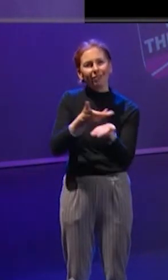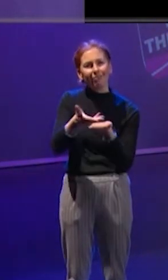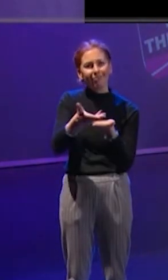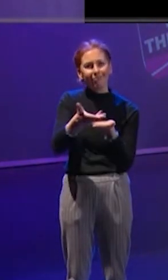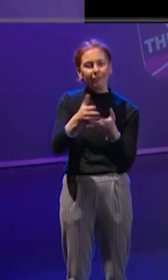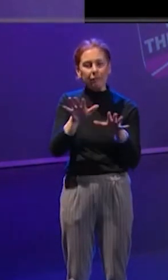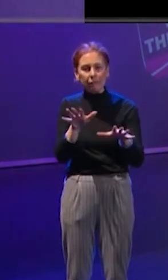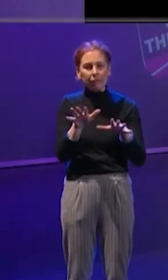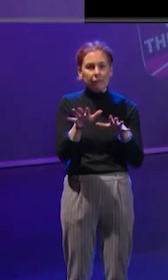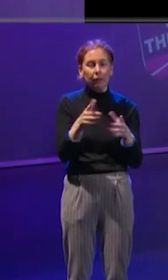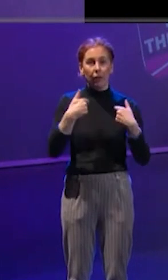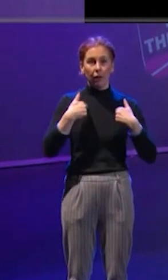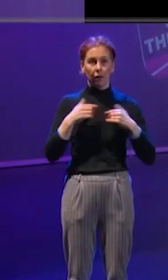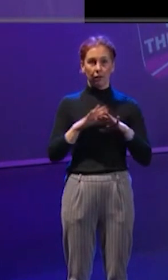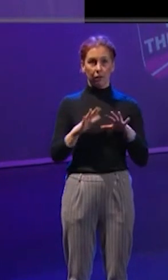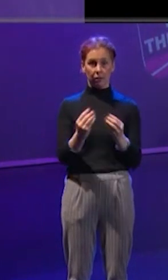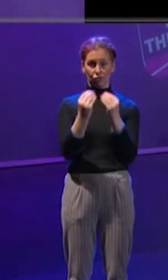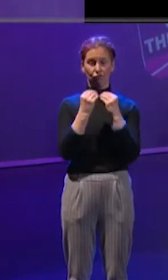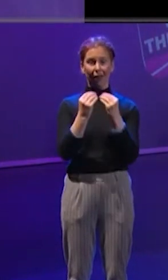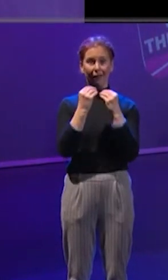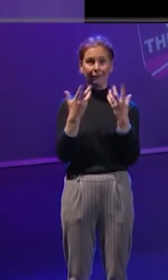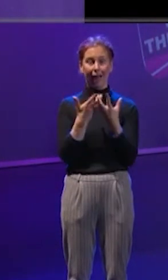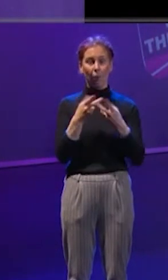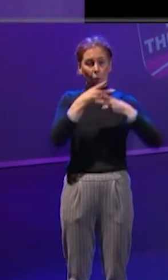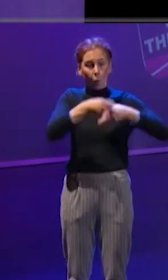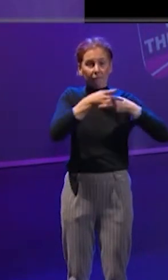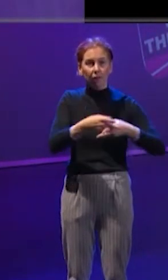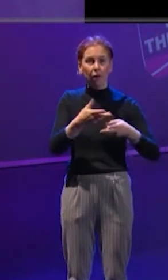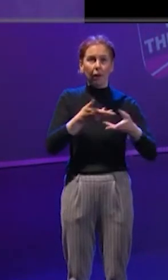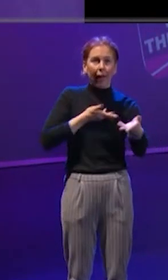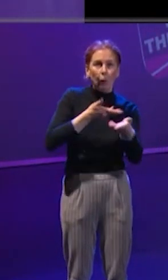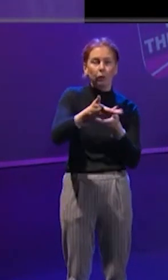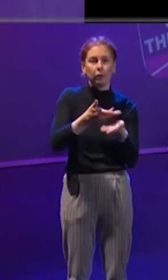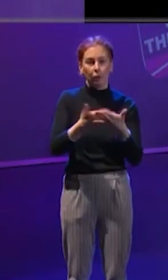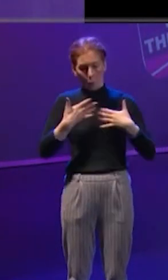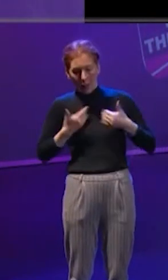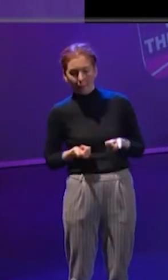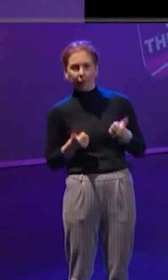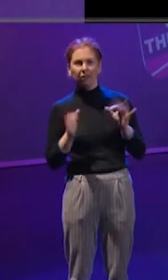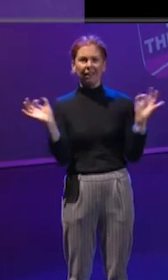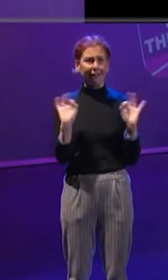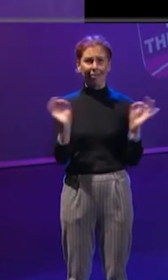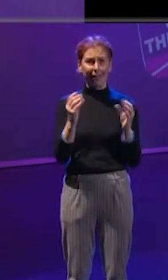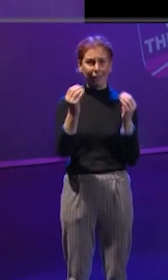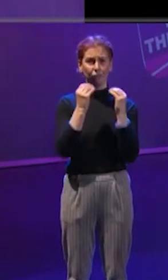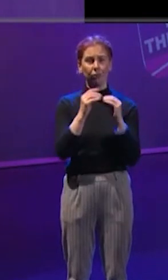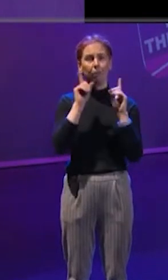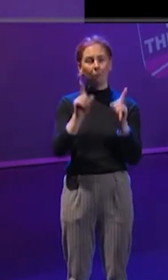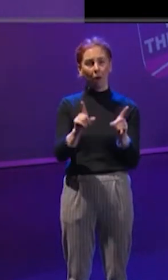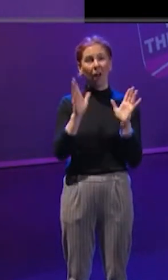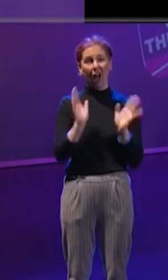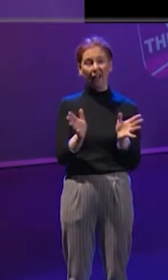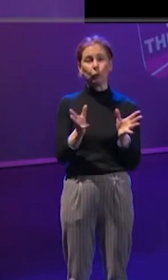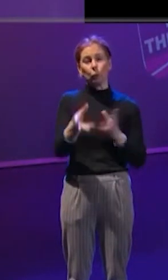I'm not trained in any sort of pastoral counselling, well-being. But again, like I said, that curiosity of picking that up as part of